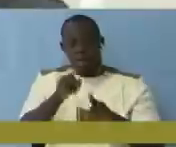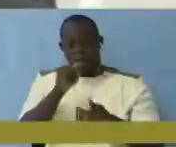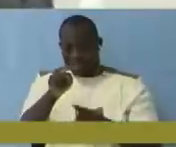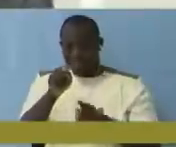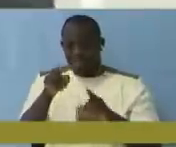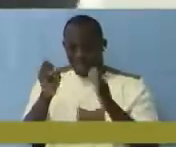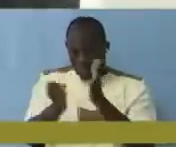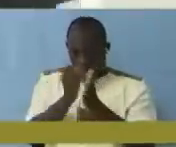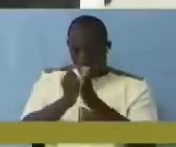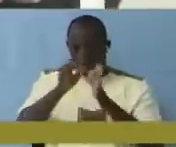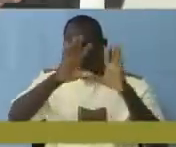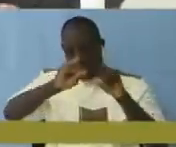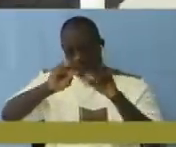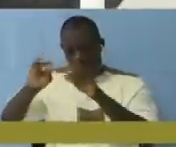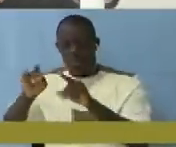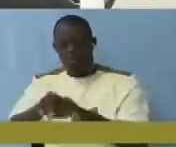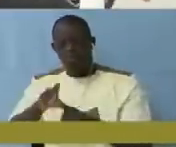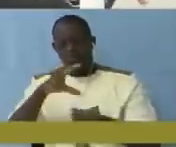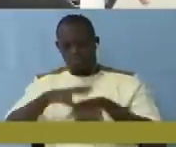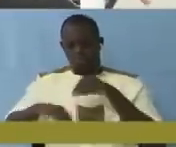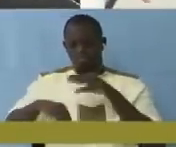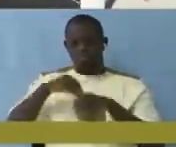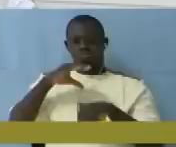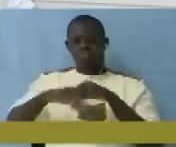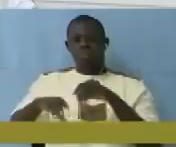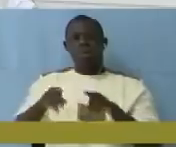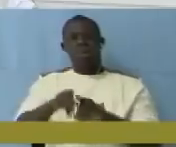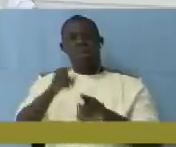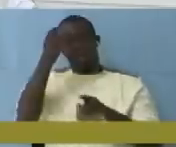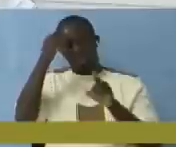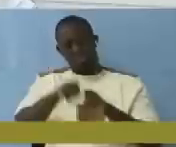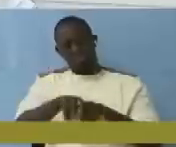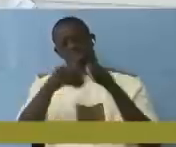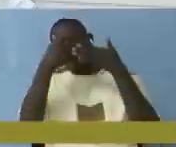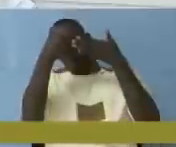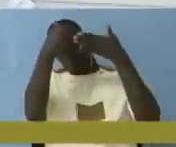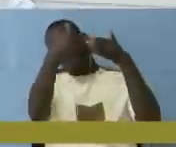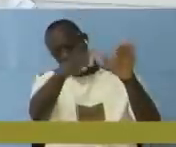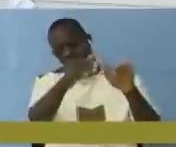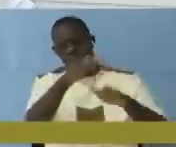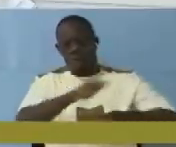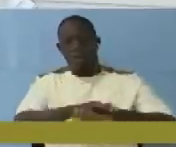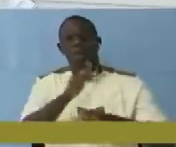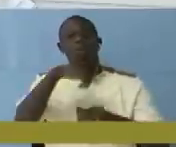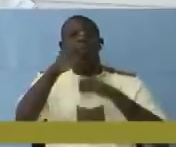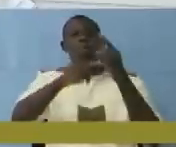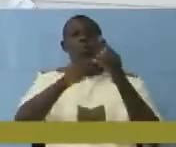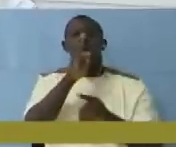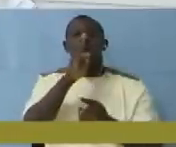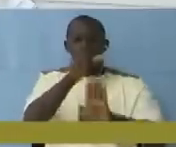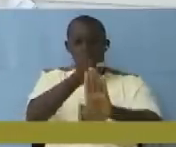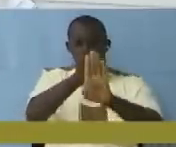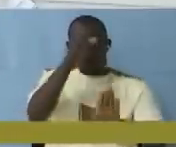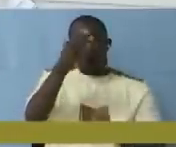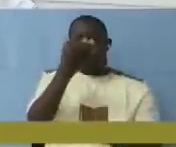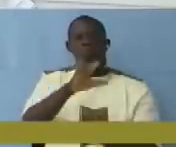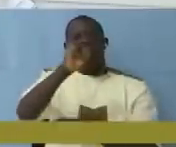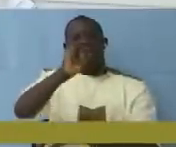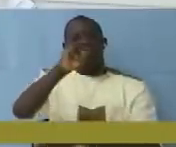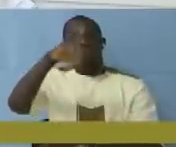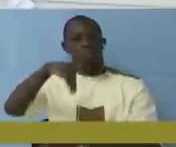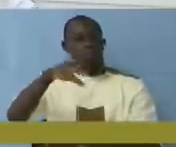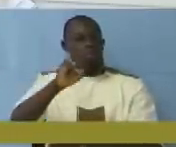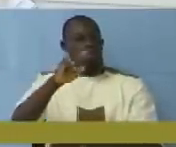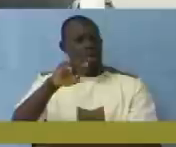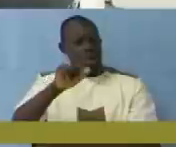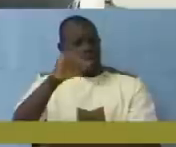from it by keeping it all on external, on counter-espionage. That is what you're trying